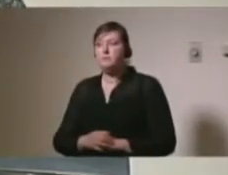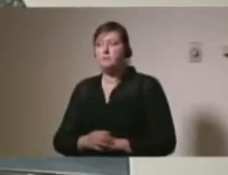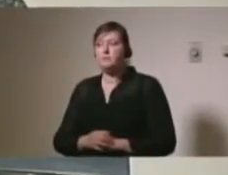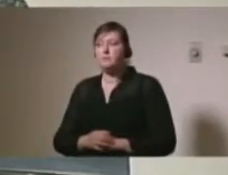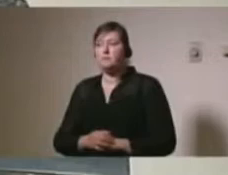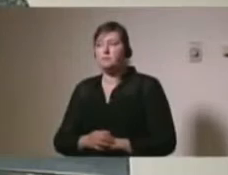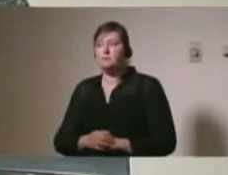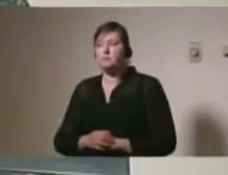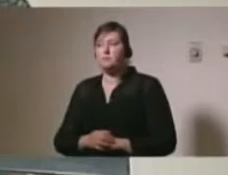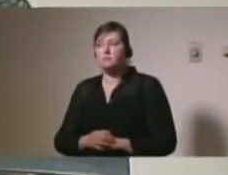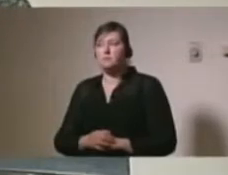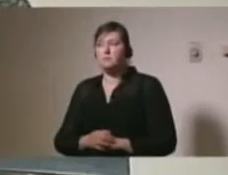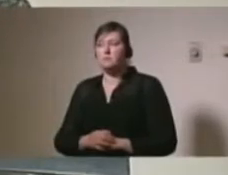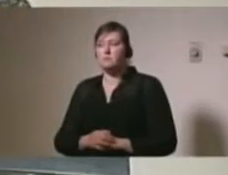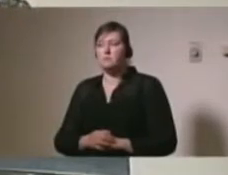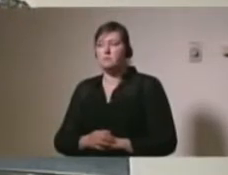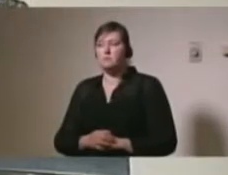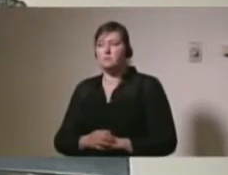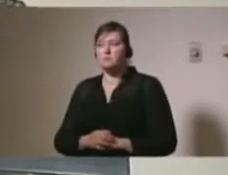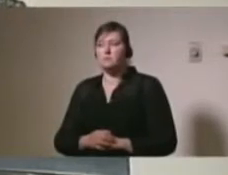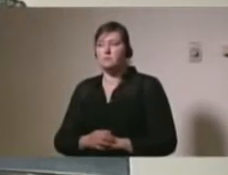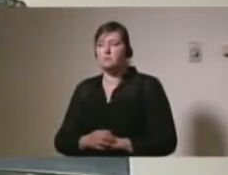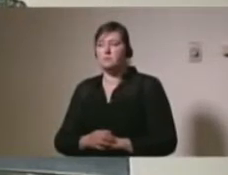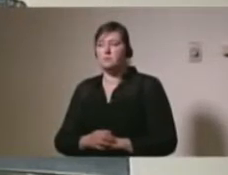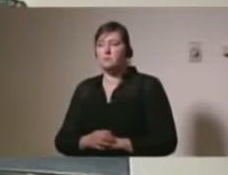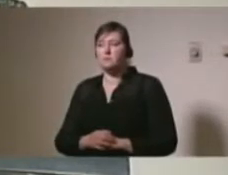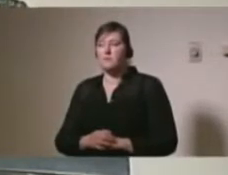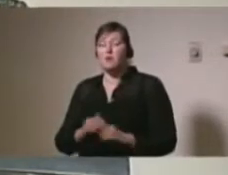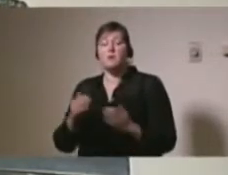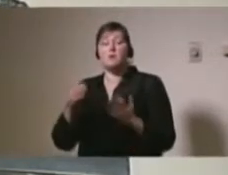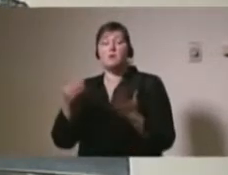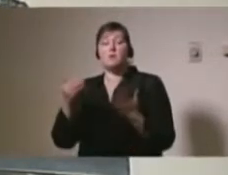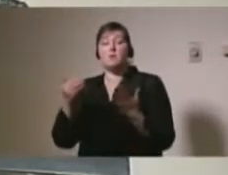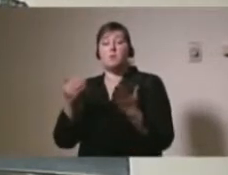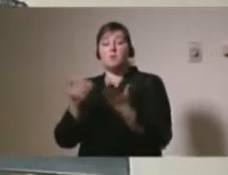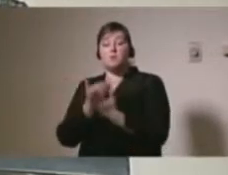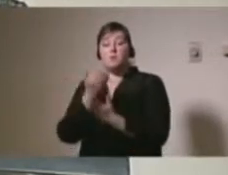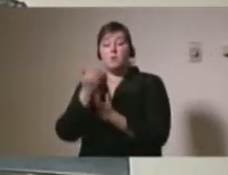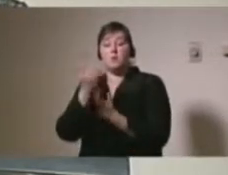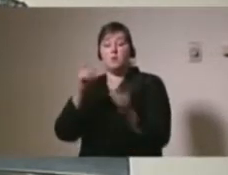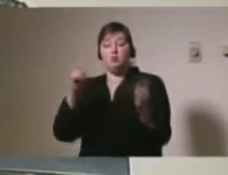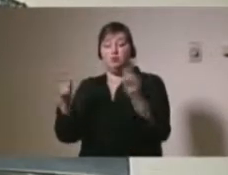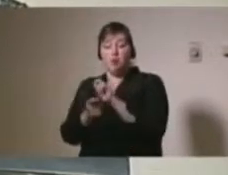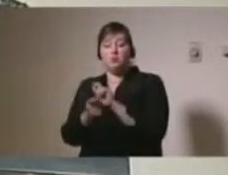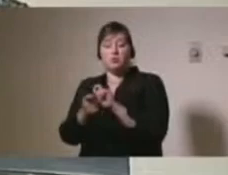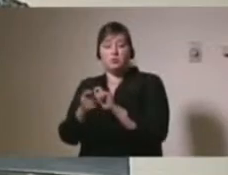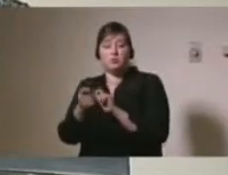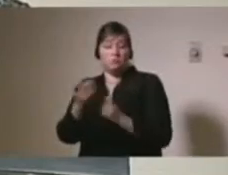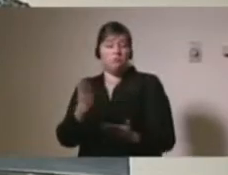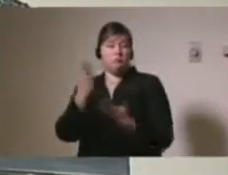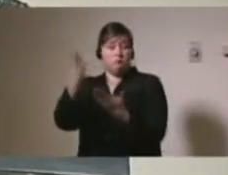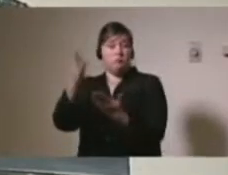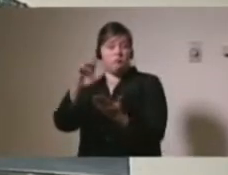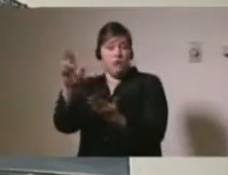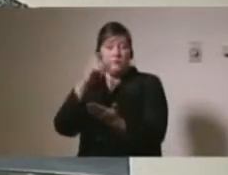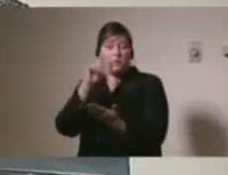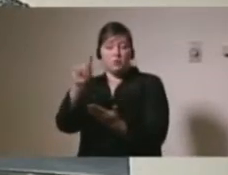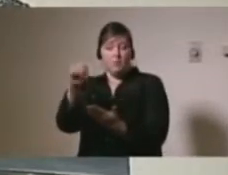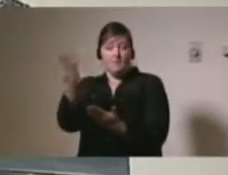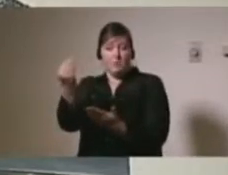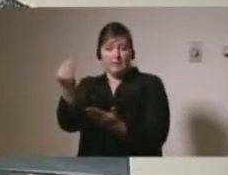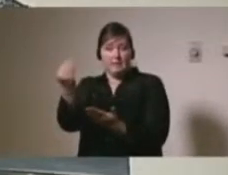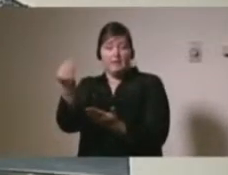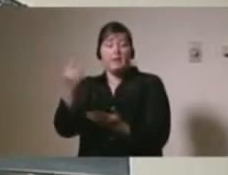involved in that activity. So a new reform has been proposed for 2014, and that is to merge the work